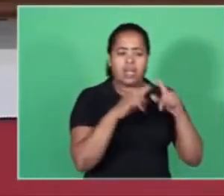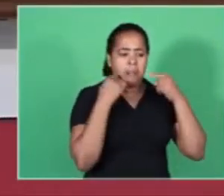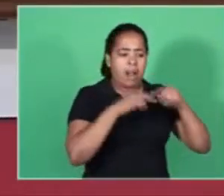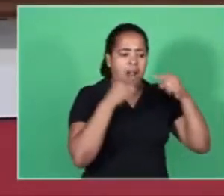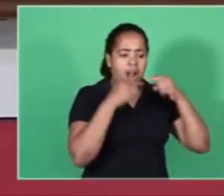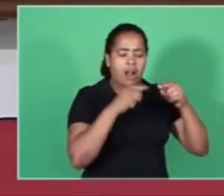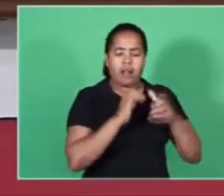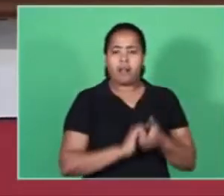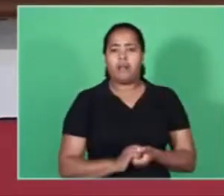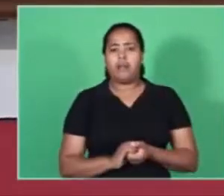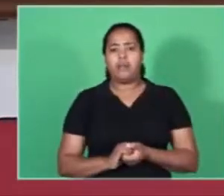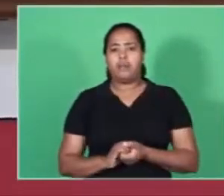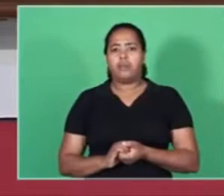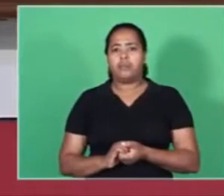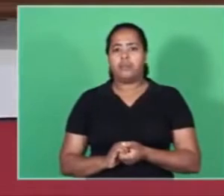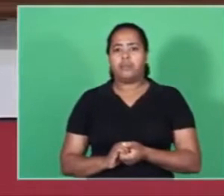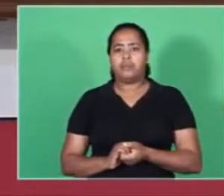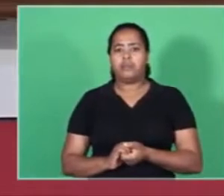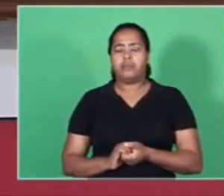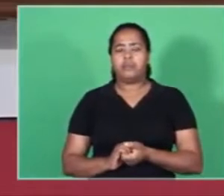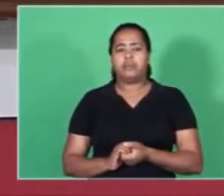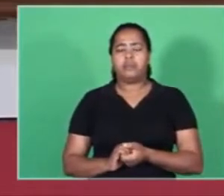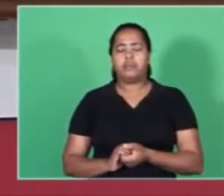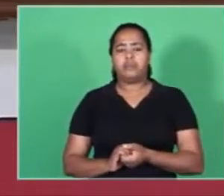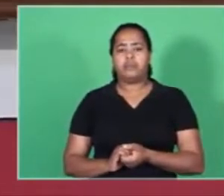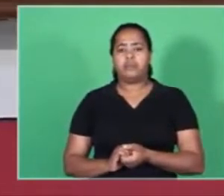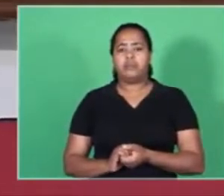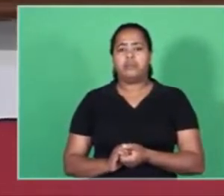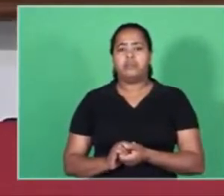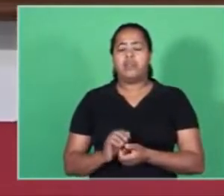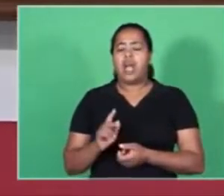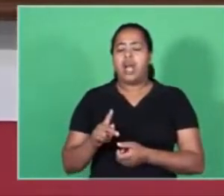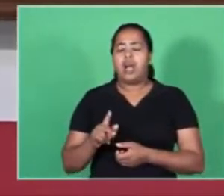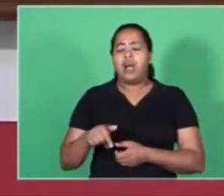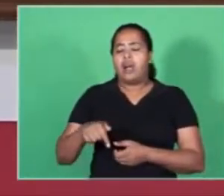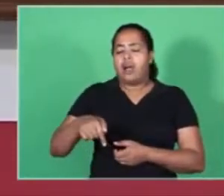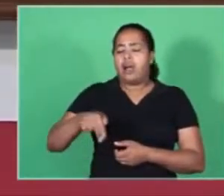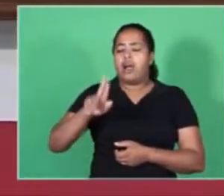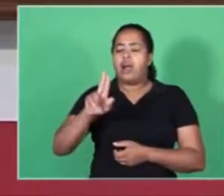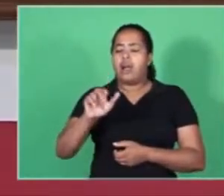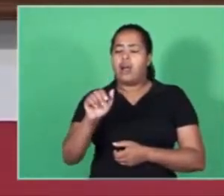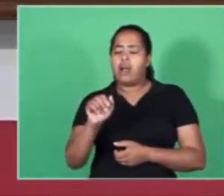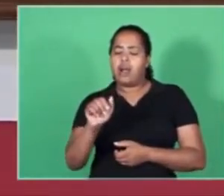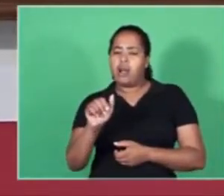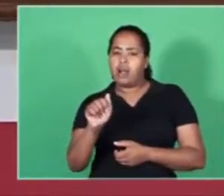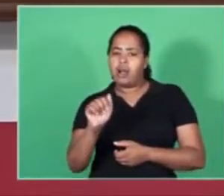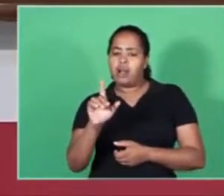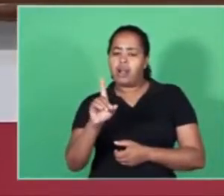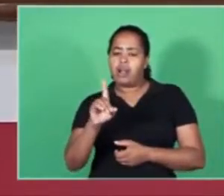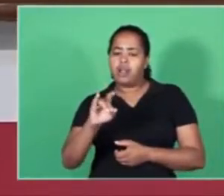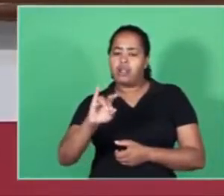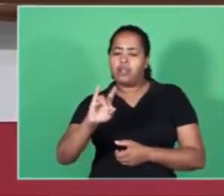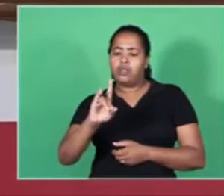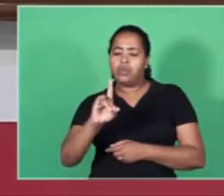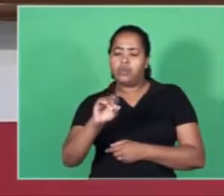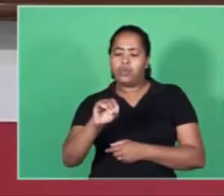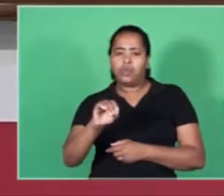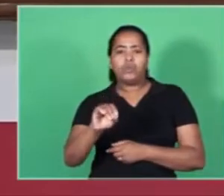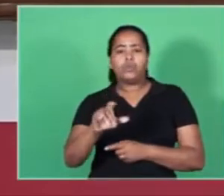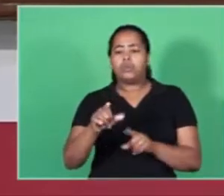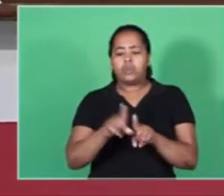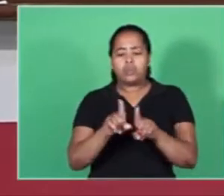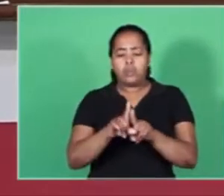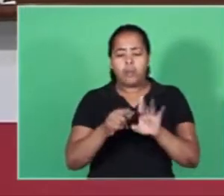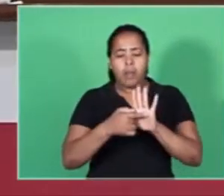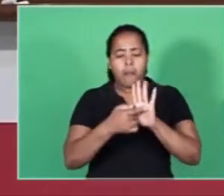Kant, he was another philosopher. He didn't have anything to do with Christianity. He shows,